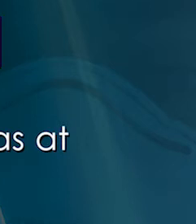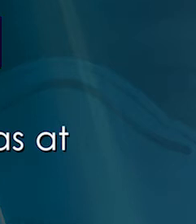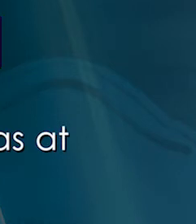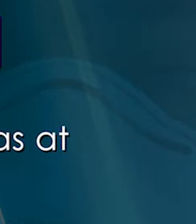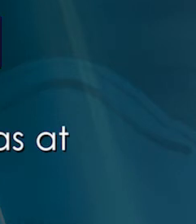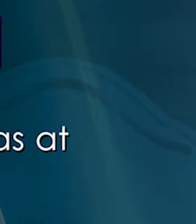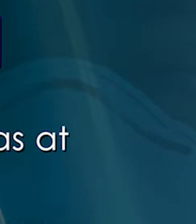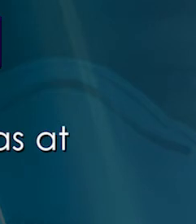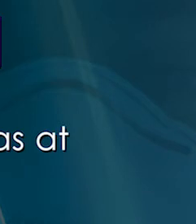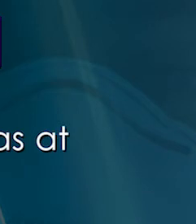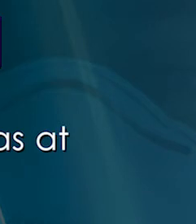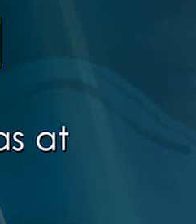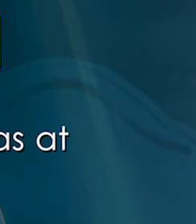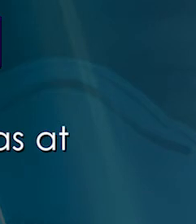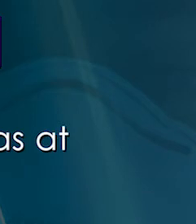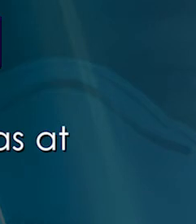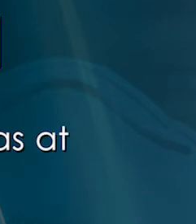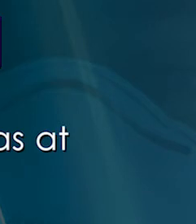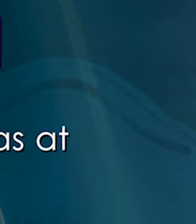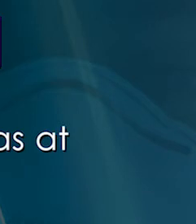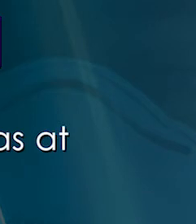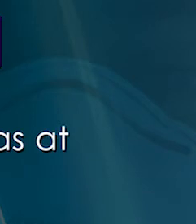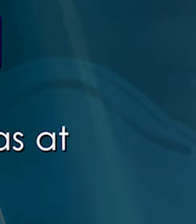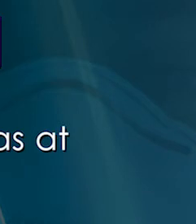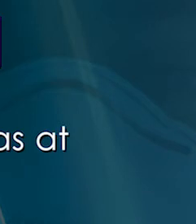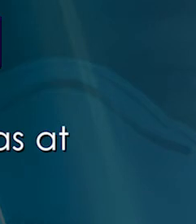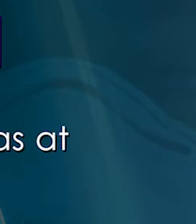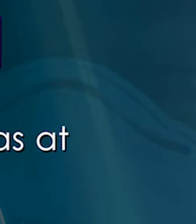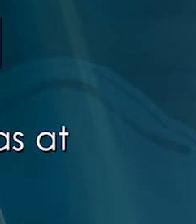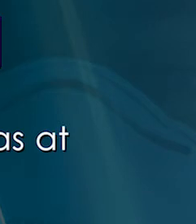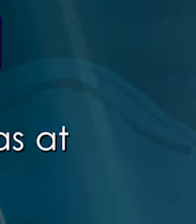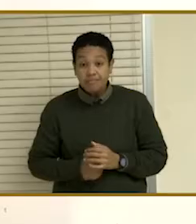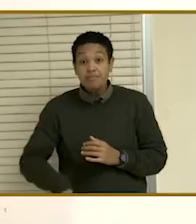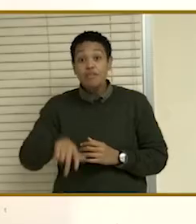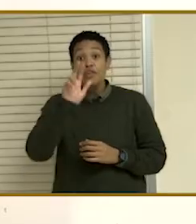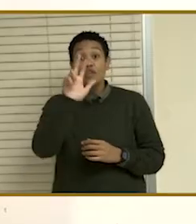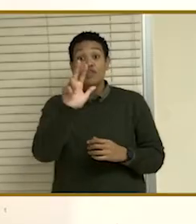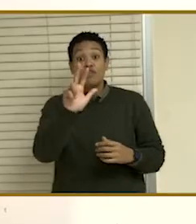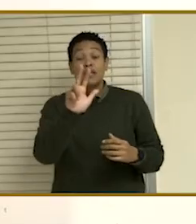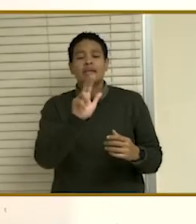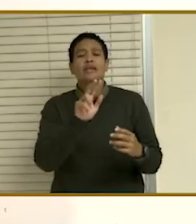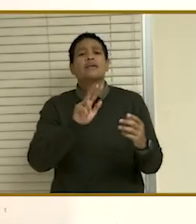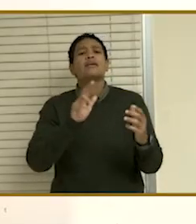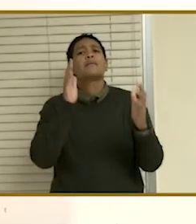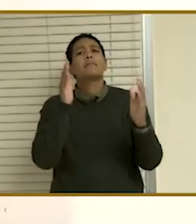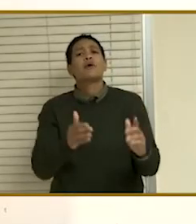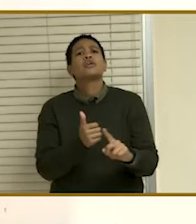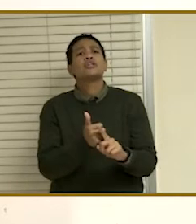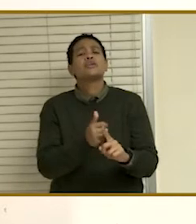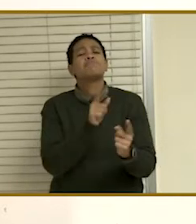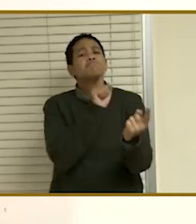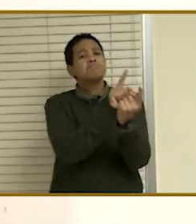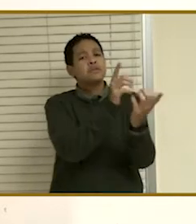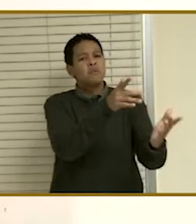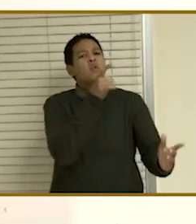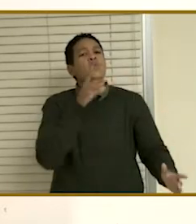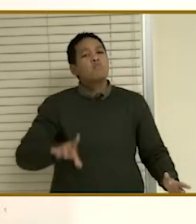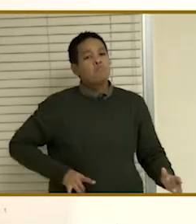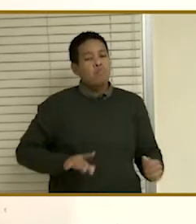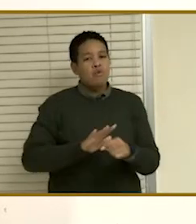are females, ranging from four years old to 56 years old. Three cases are contacts of a confirmed case. The other 15